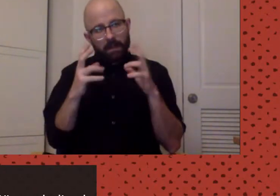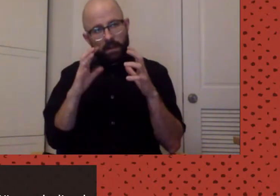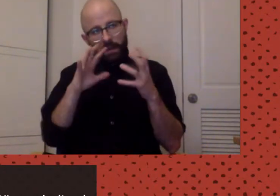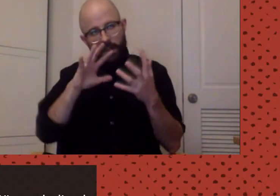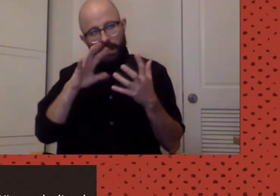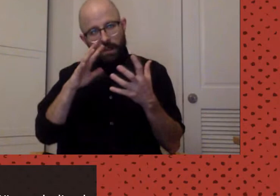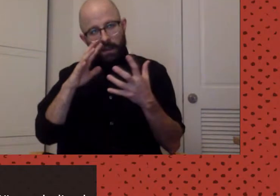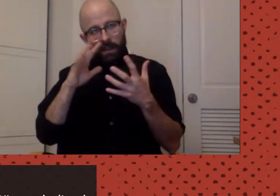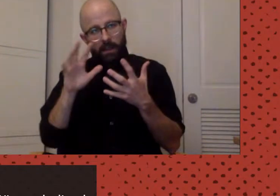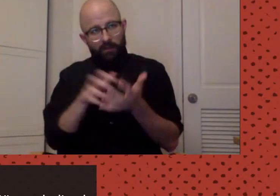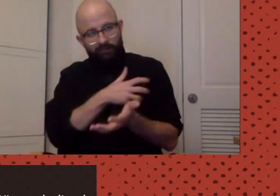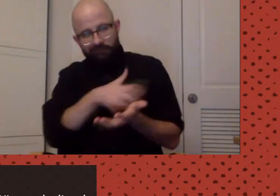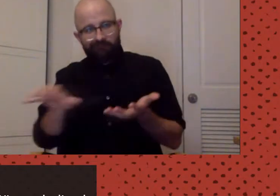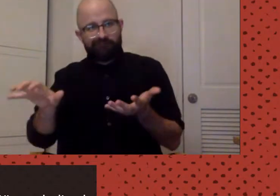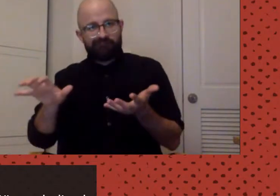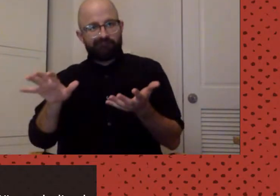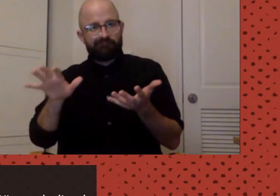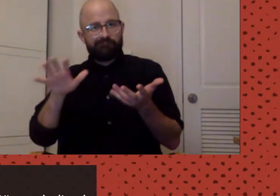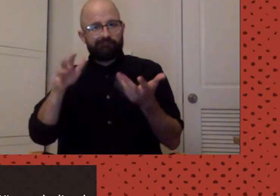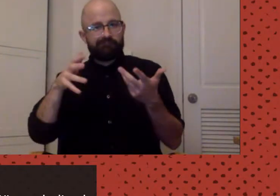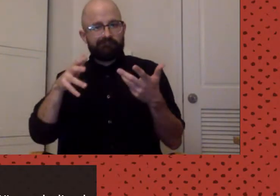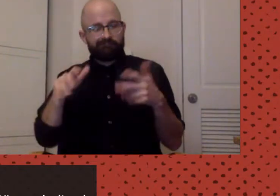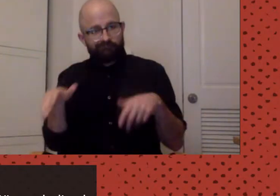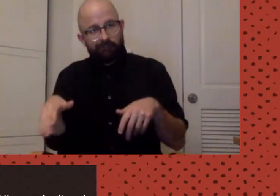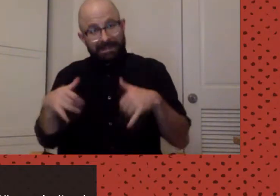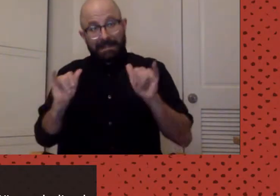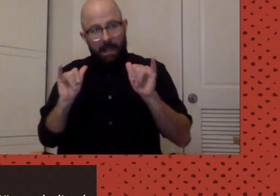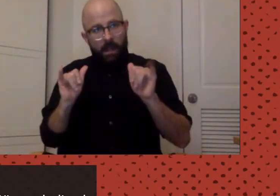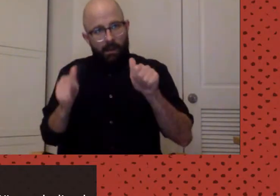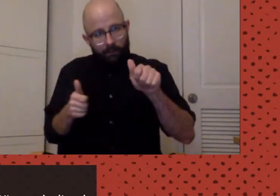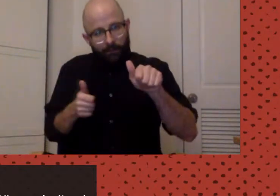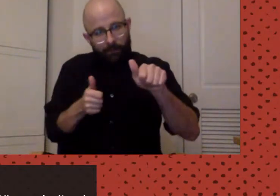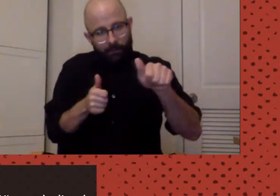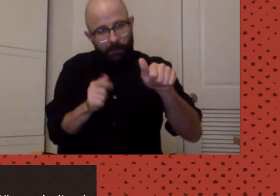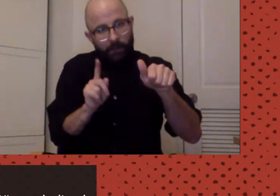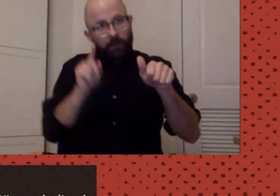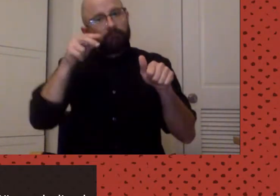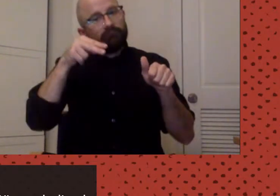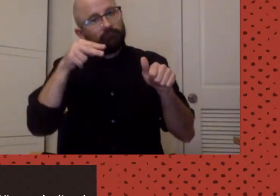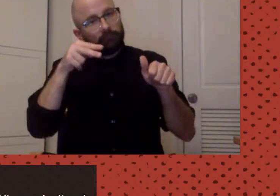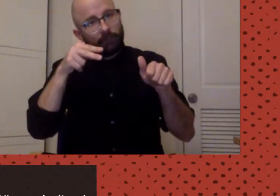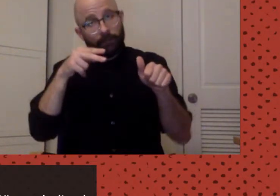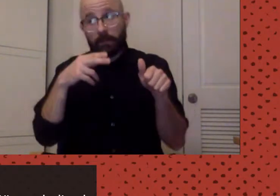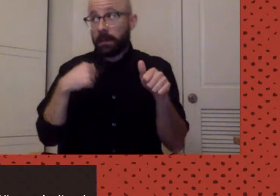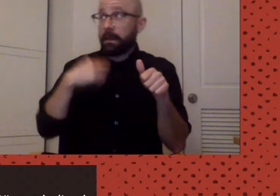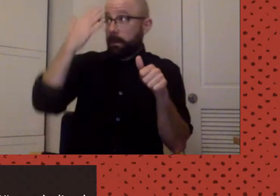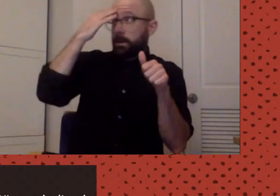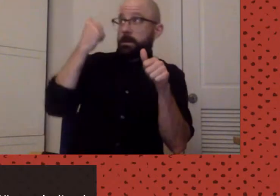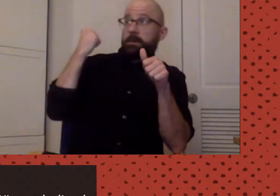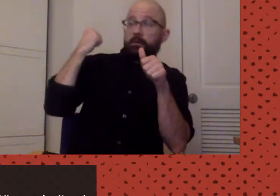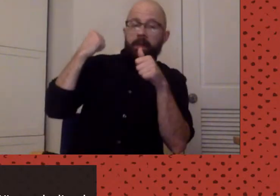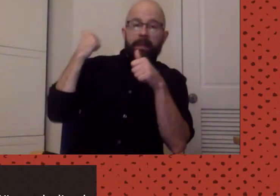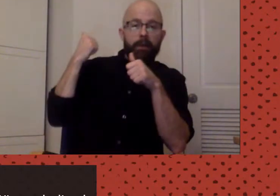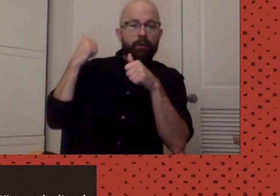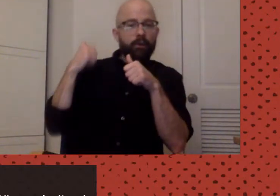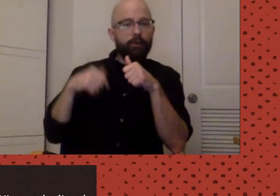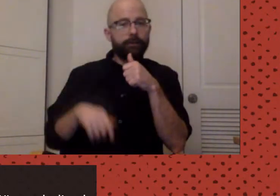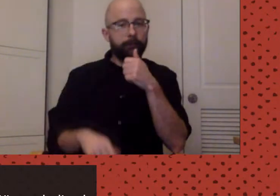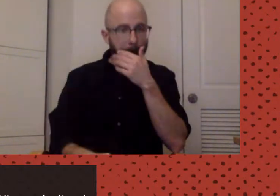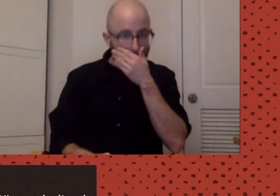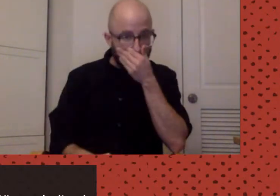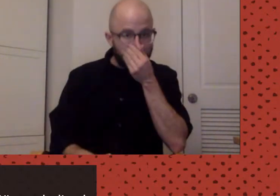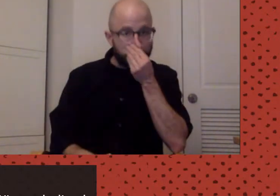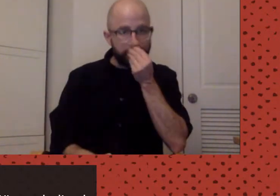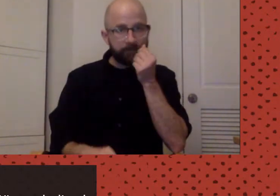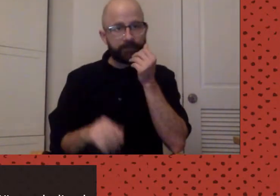and still being right there, over his shoulder, knowing there it is, right? So it's